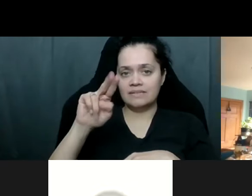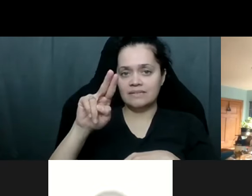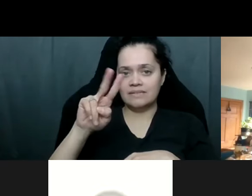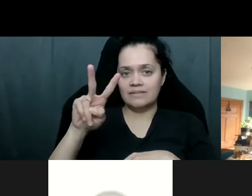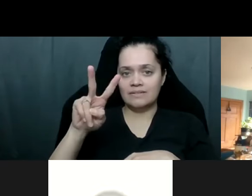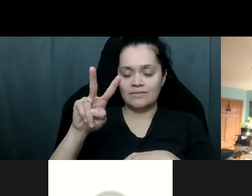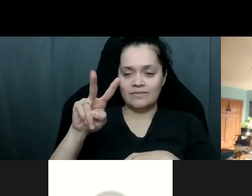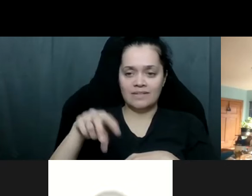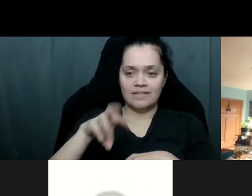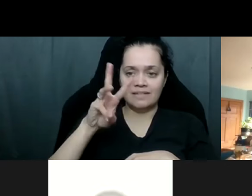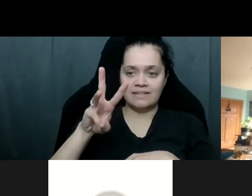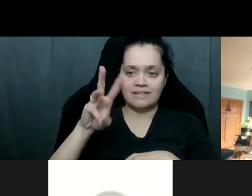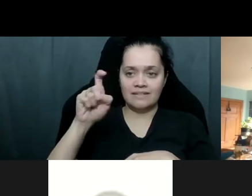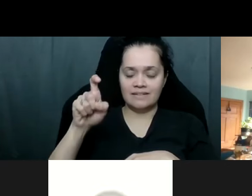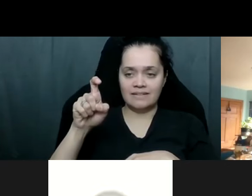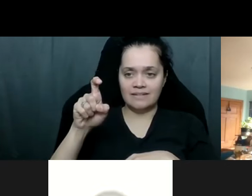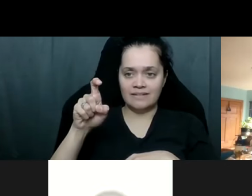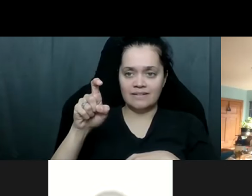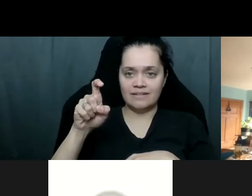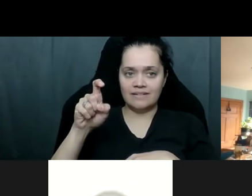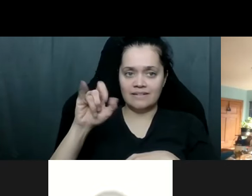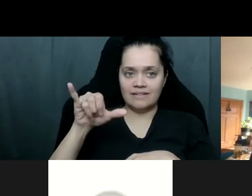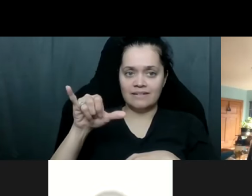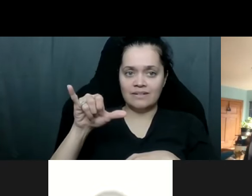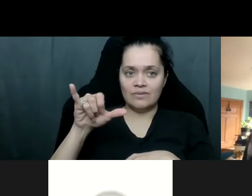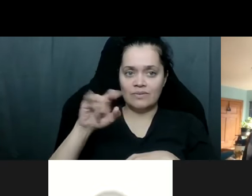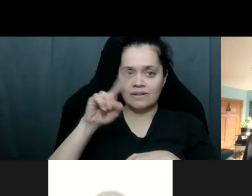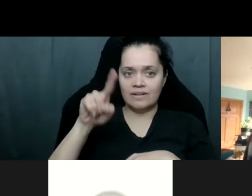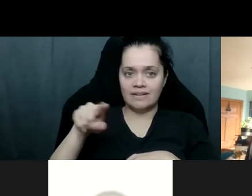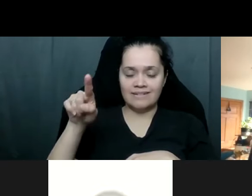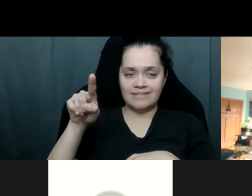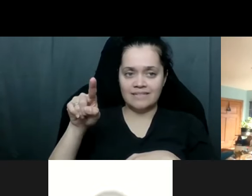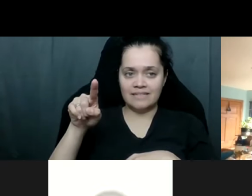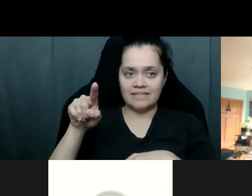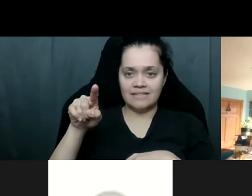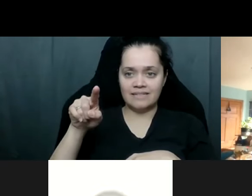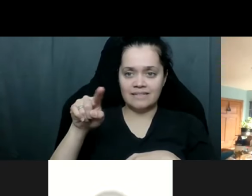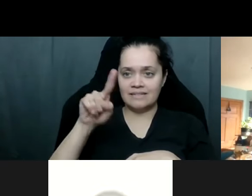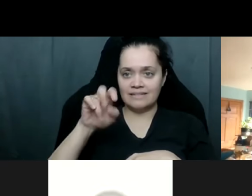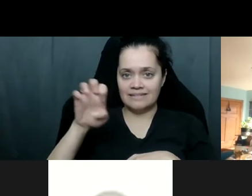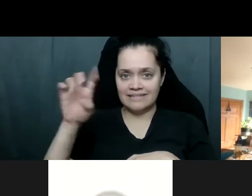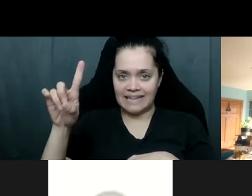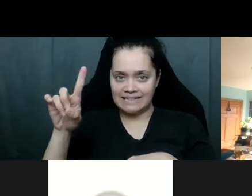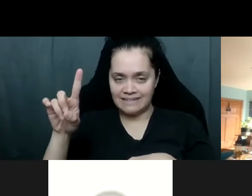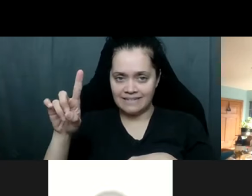T, U, V, W, X, Y, and Z.